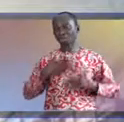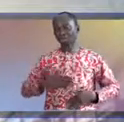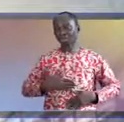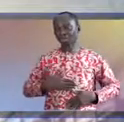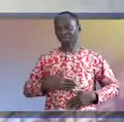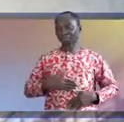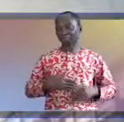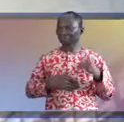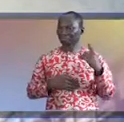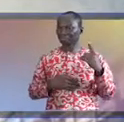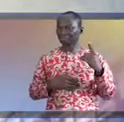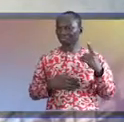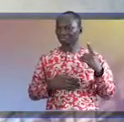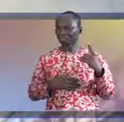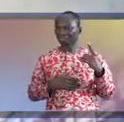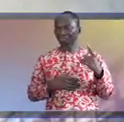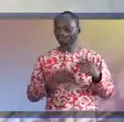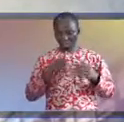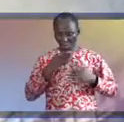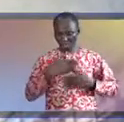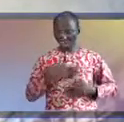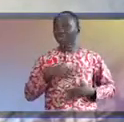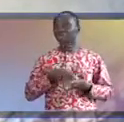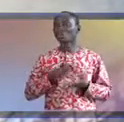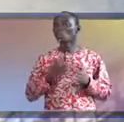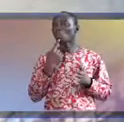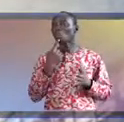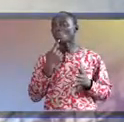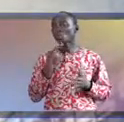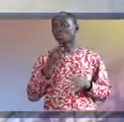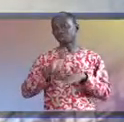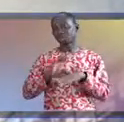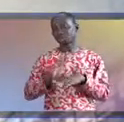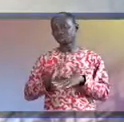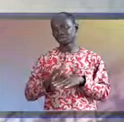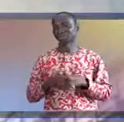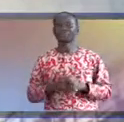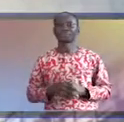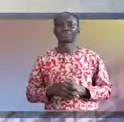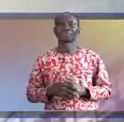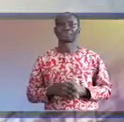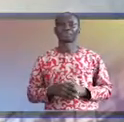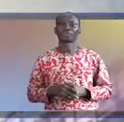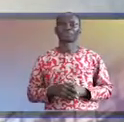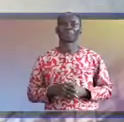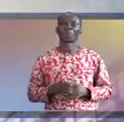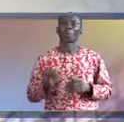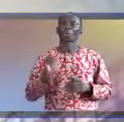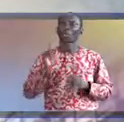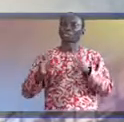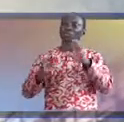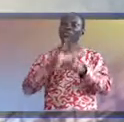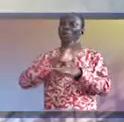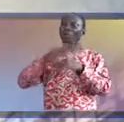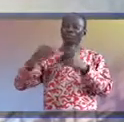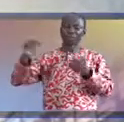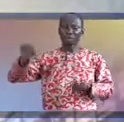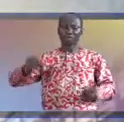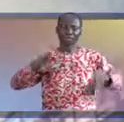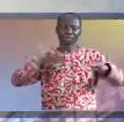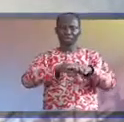4:5 is the church. He said there is one body. Baby, I can't hear you or say, Home, Bakumu, and Wabo Yin,